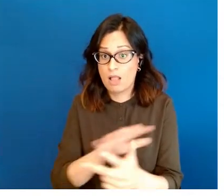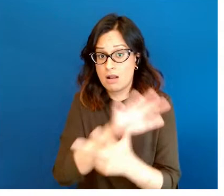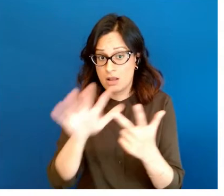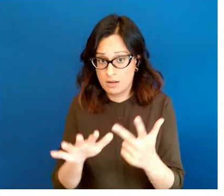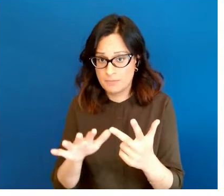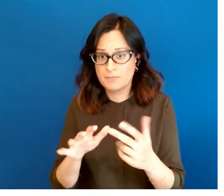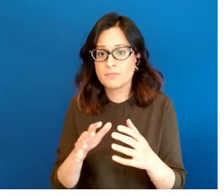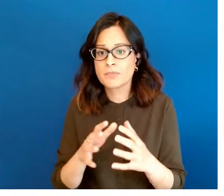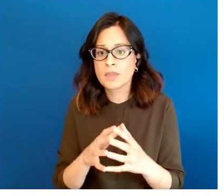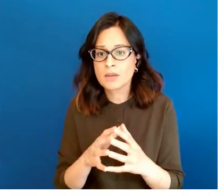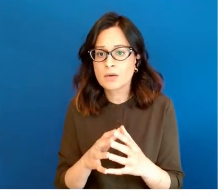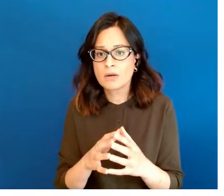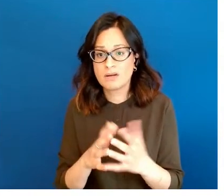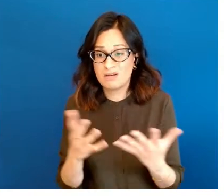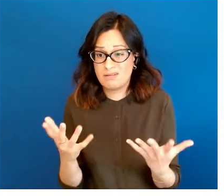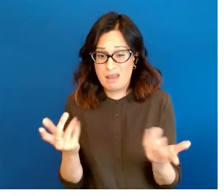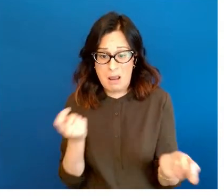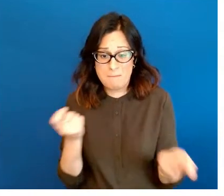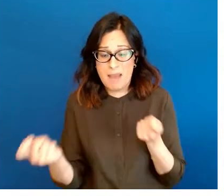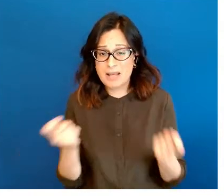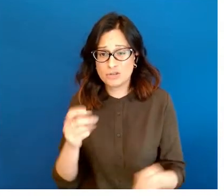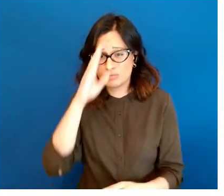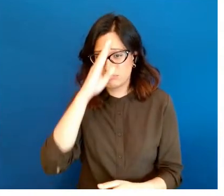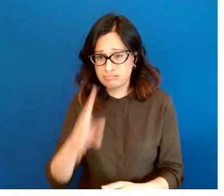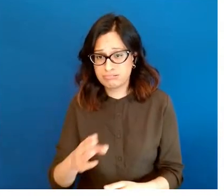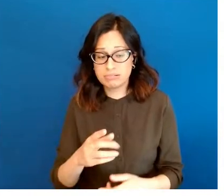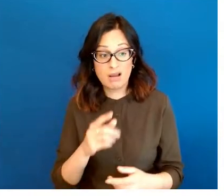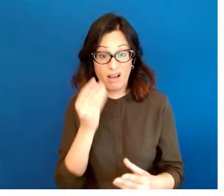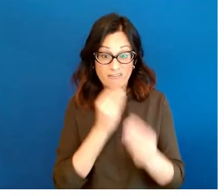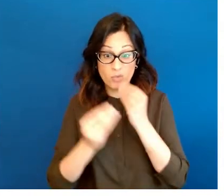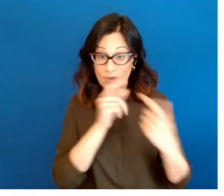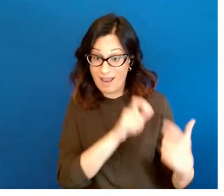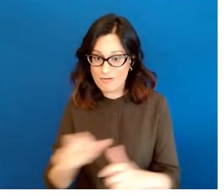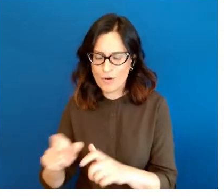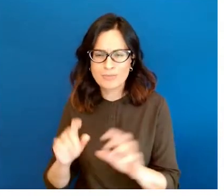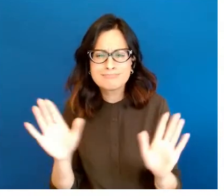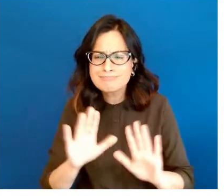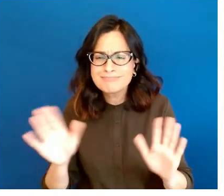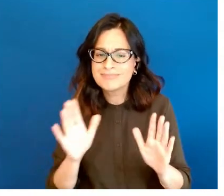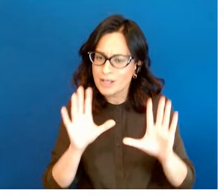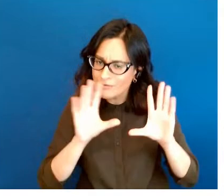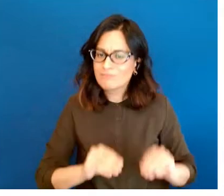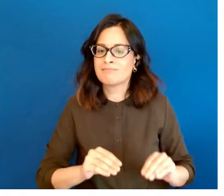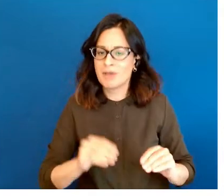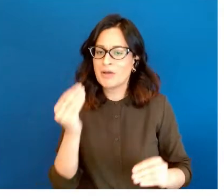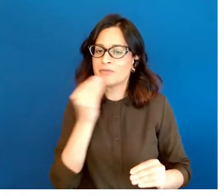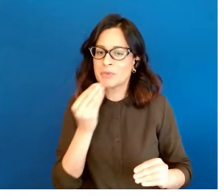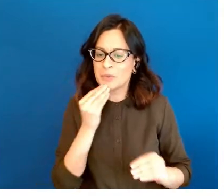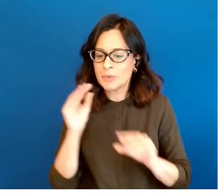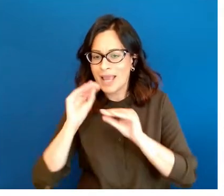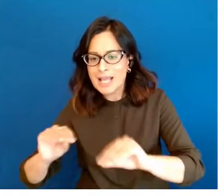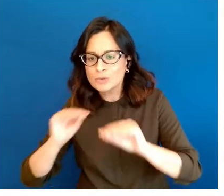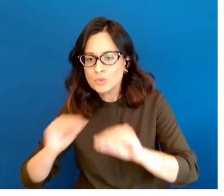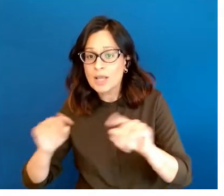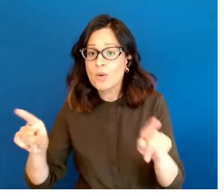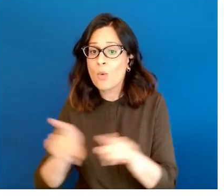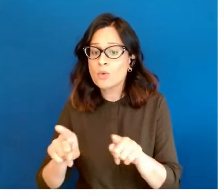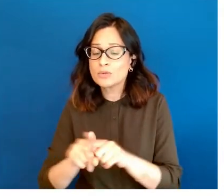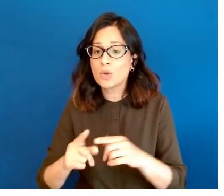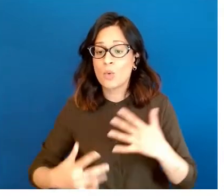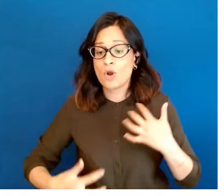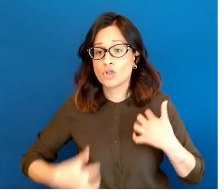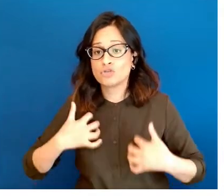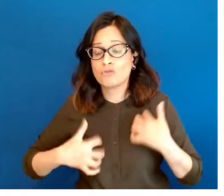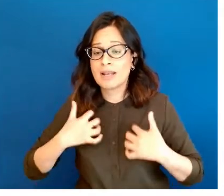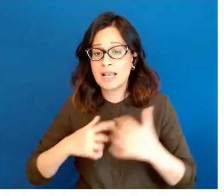actually straightforward. It's about avoiding the food, educating the patient, and appropriate use of an adrenaline autoinjector.